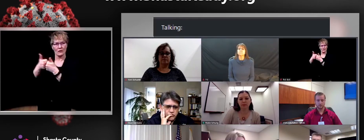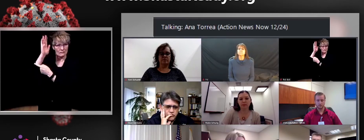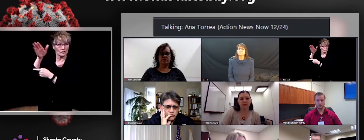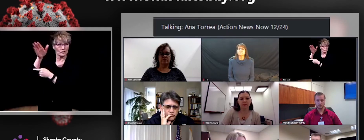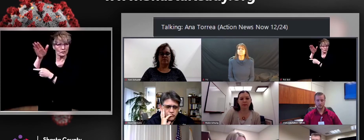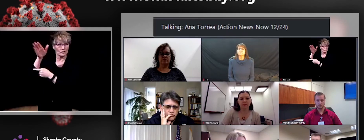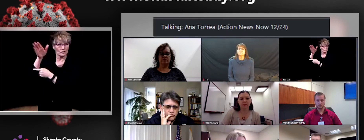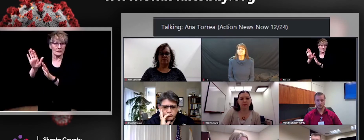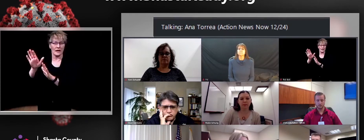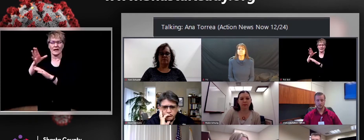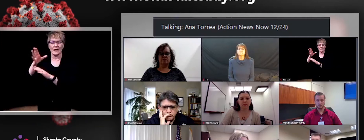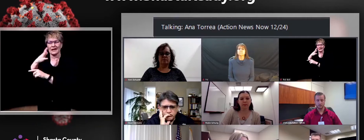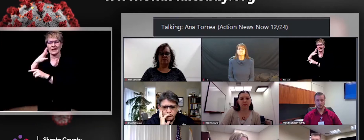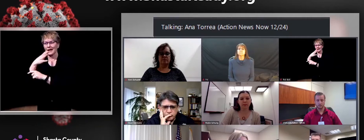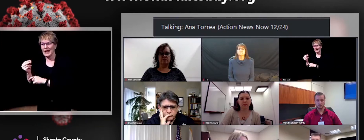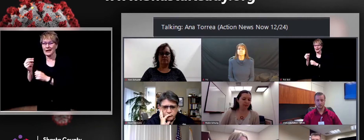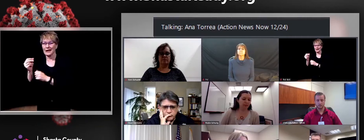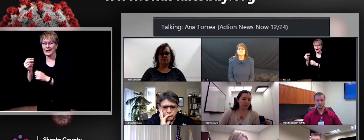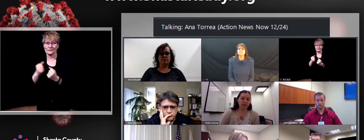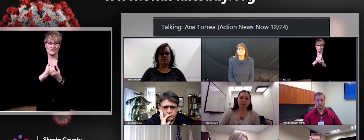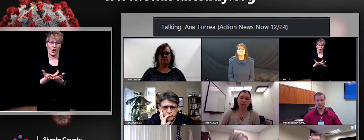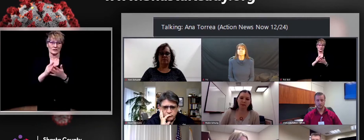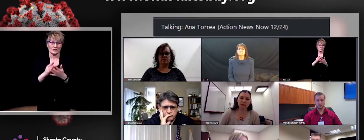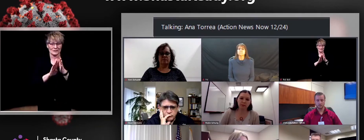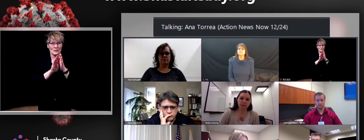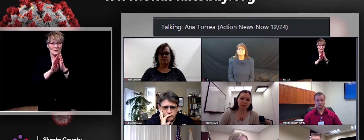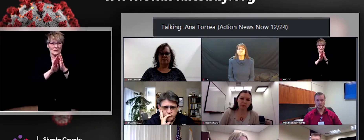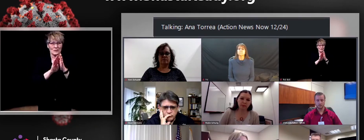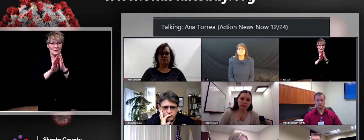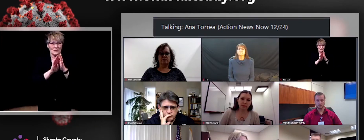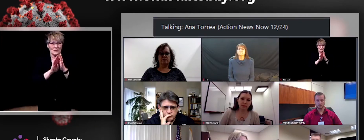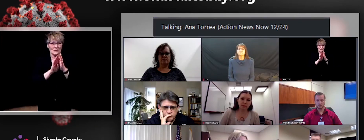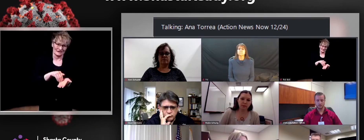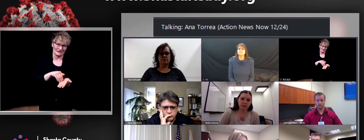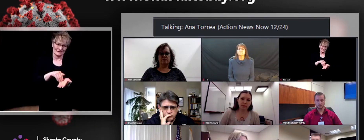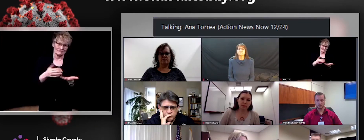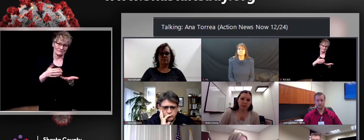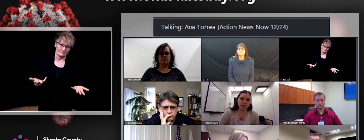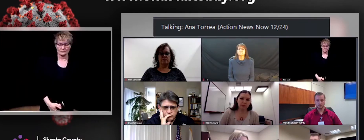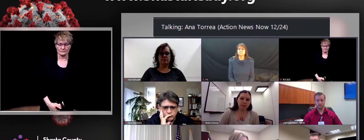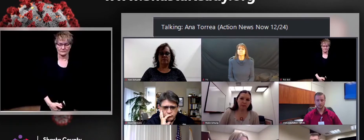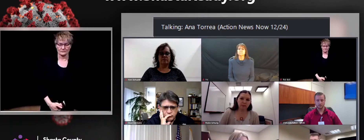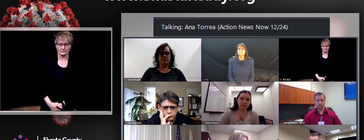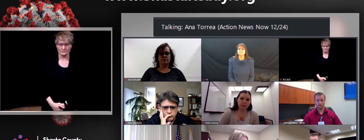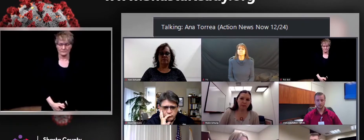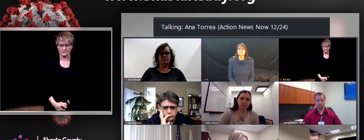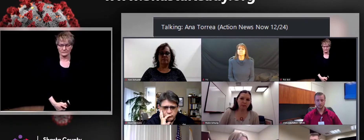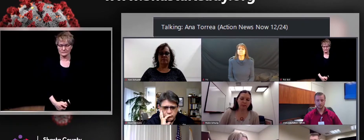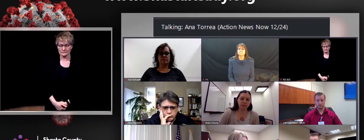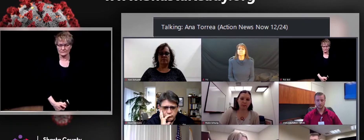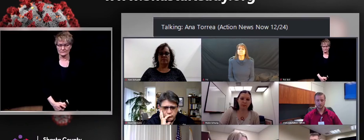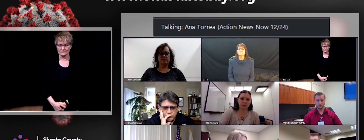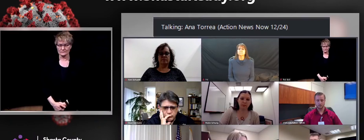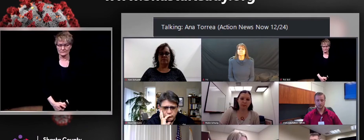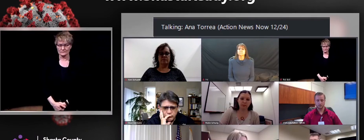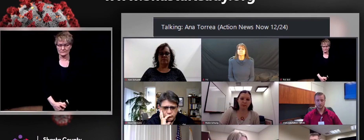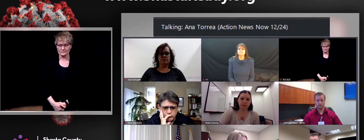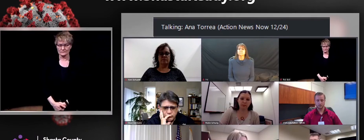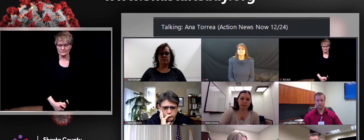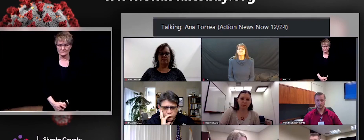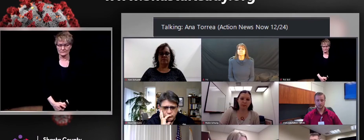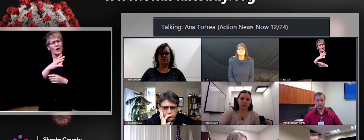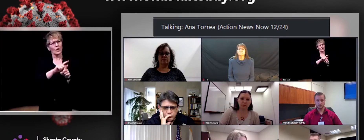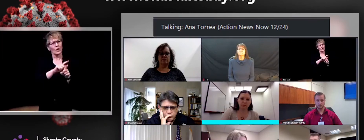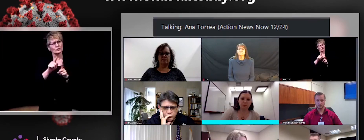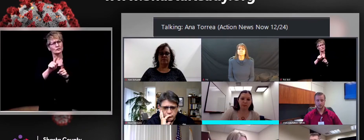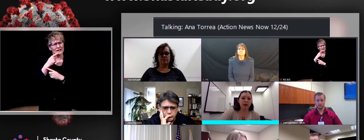Thank you. And then, sorry, can you just clarify, it's a possibility how Shasta County could be shifting into the red in a couple of weeks. Is that what you said?